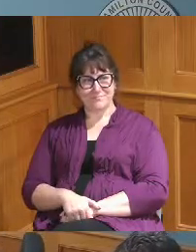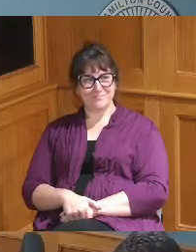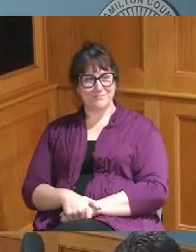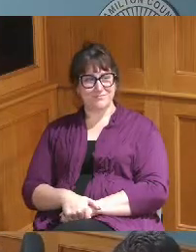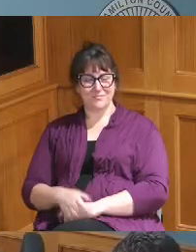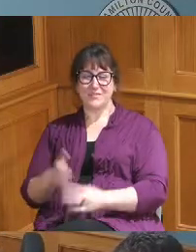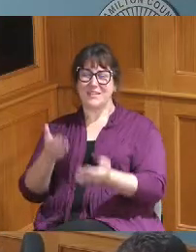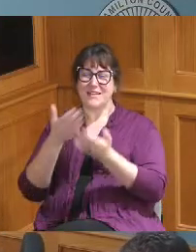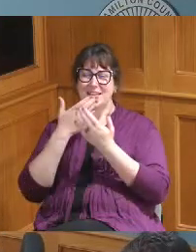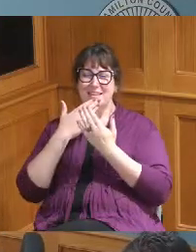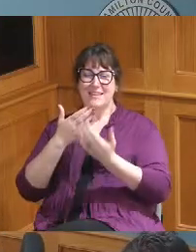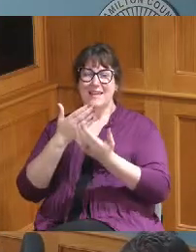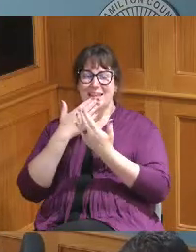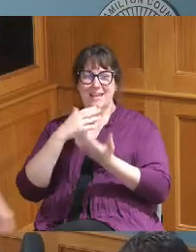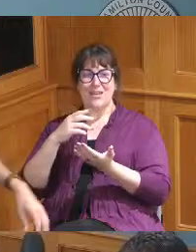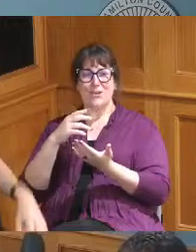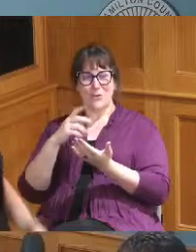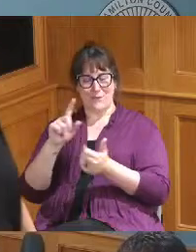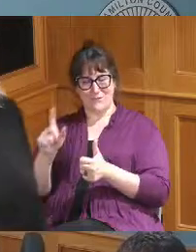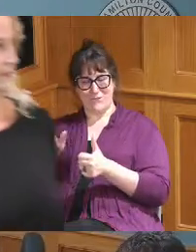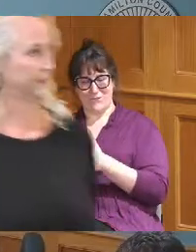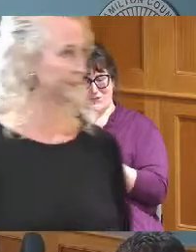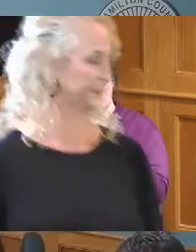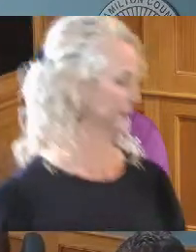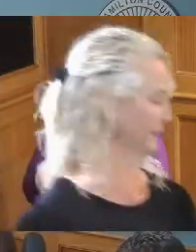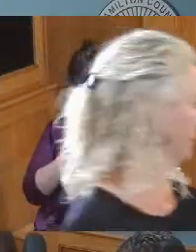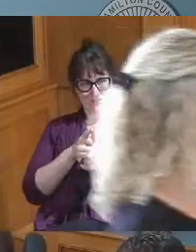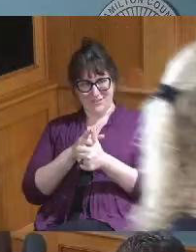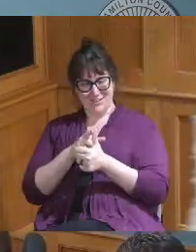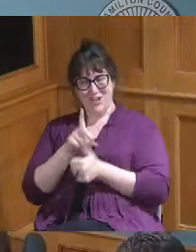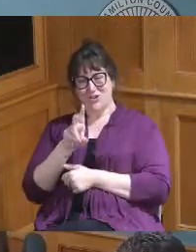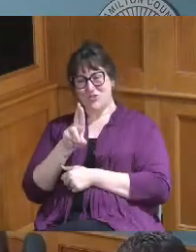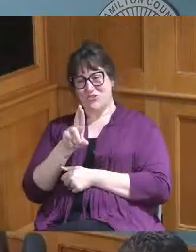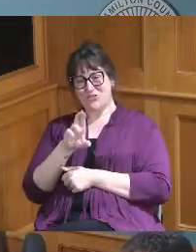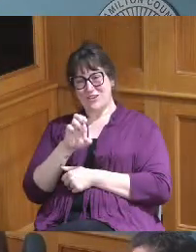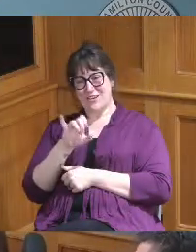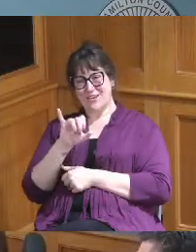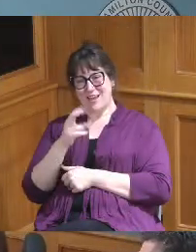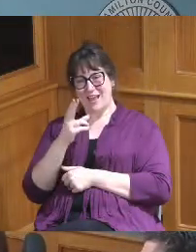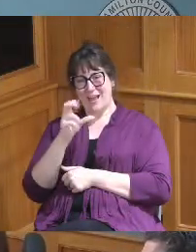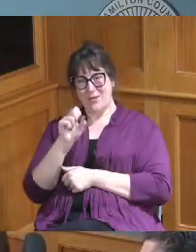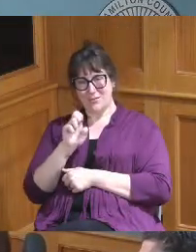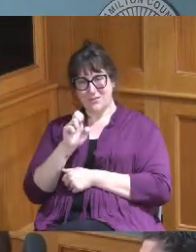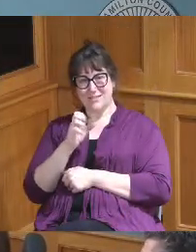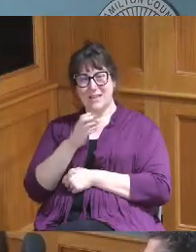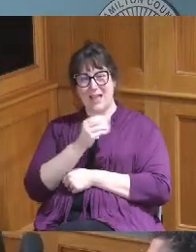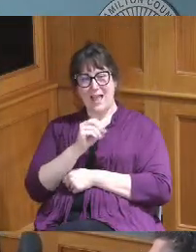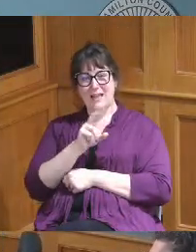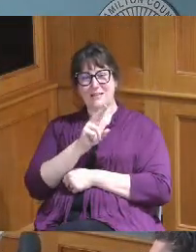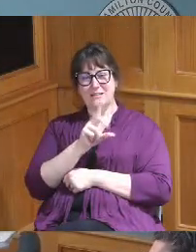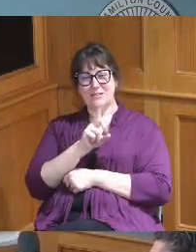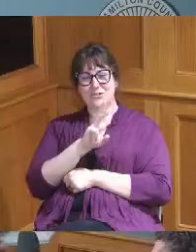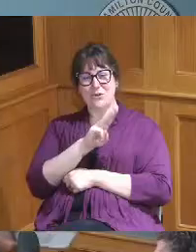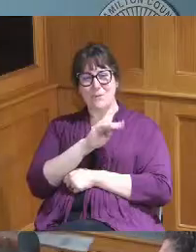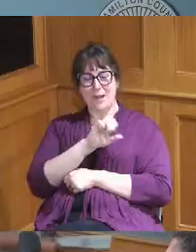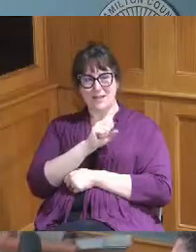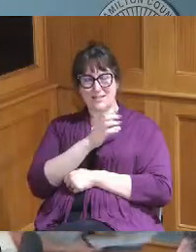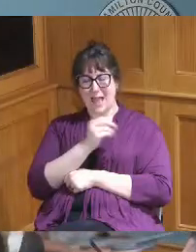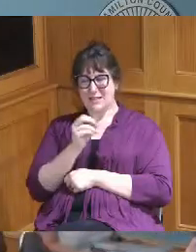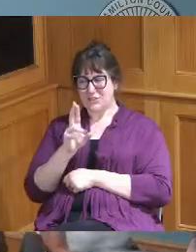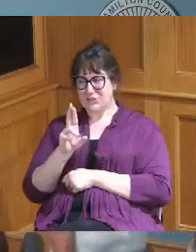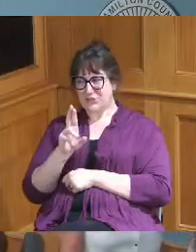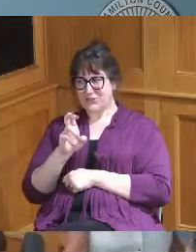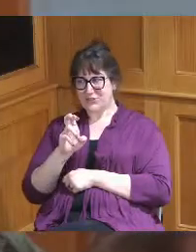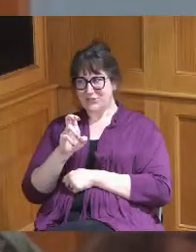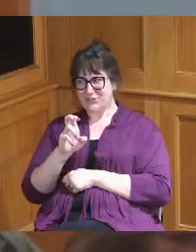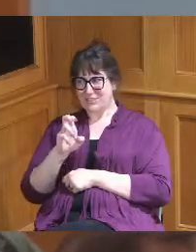Well, thank you first, Commissioner Driehaus, Commissioner Dumas, and Commissioner Reese for